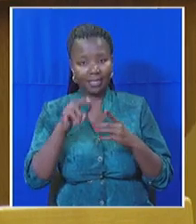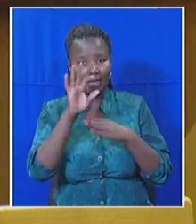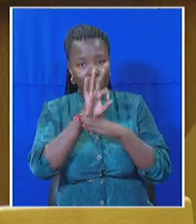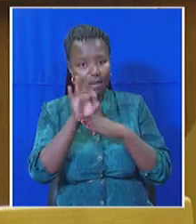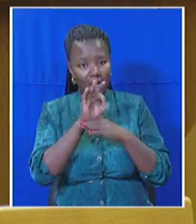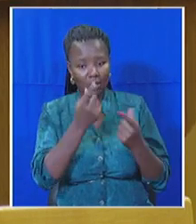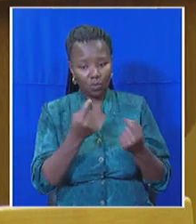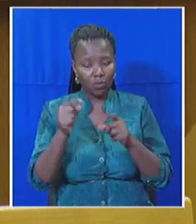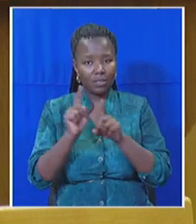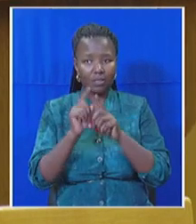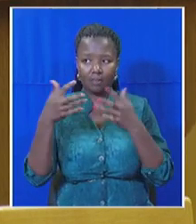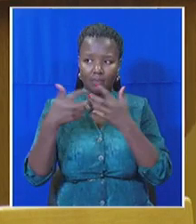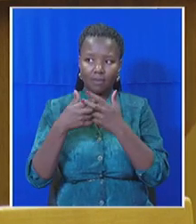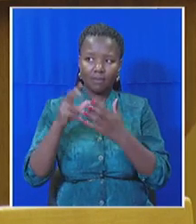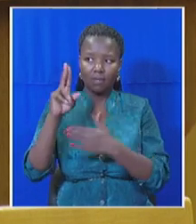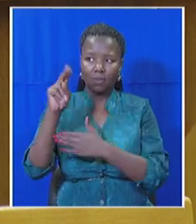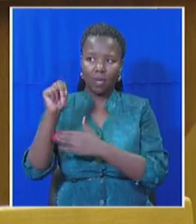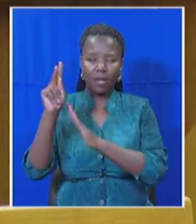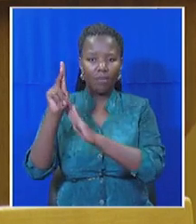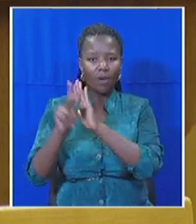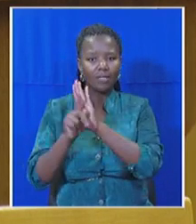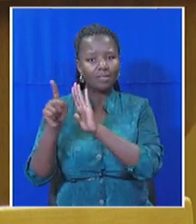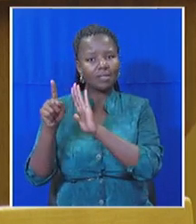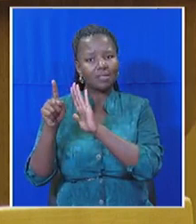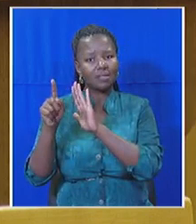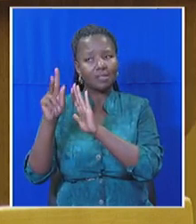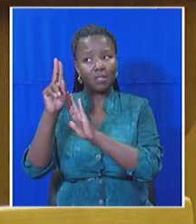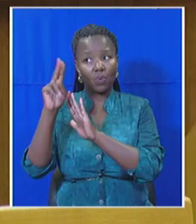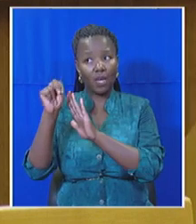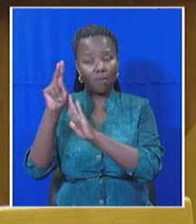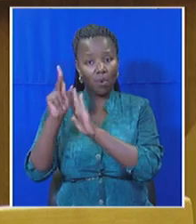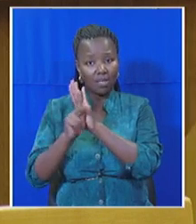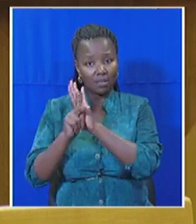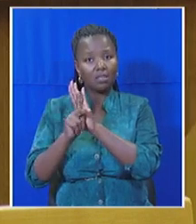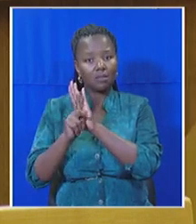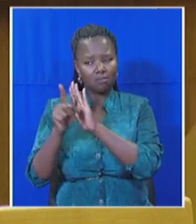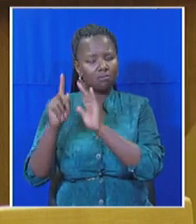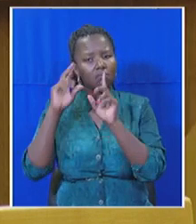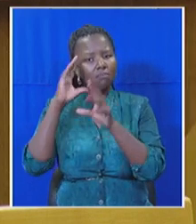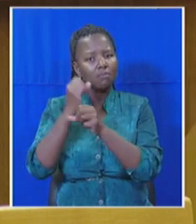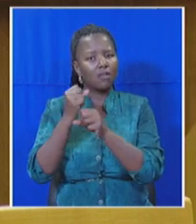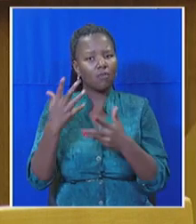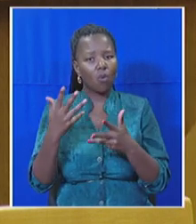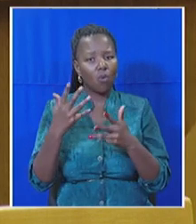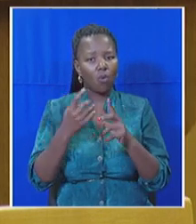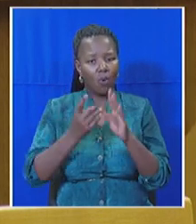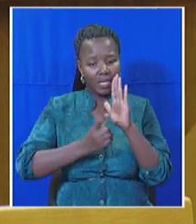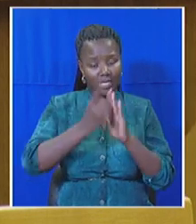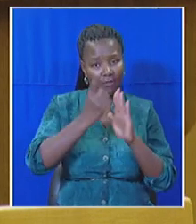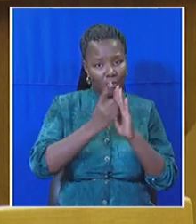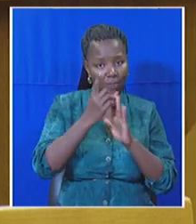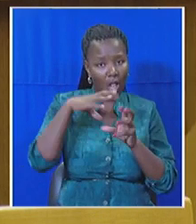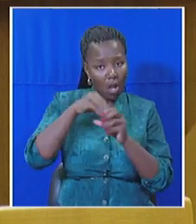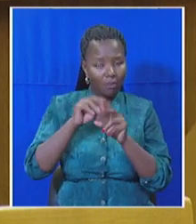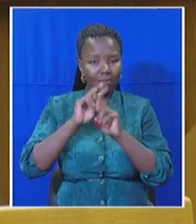United Nations policies related sport for development and peace. It is therefore important to bring peace and security